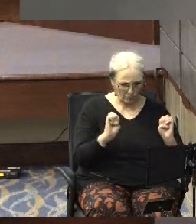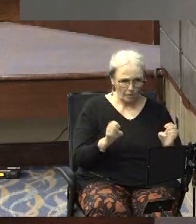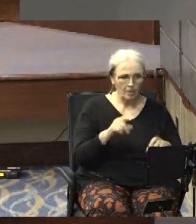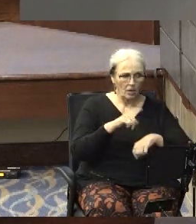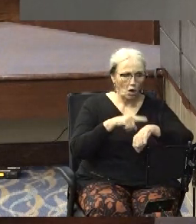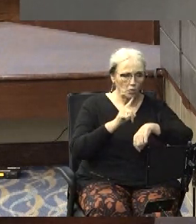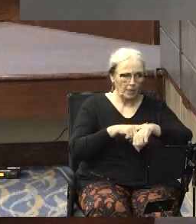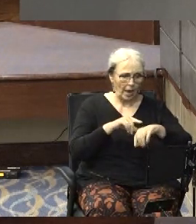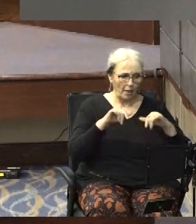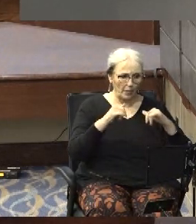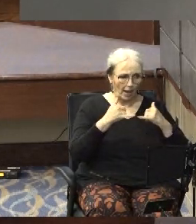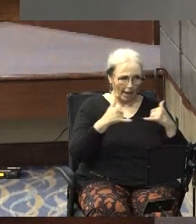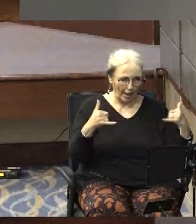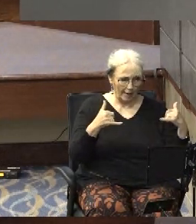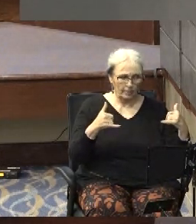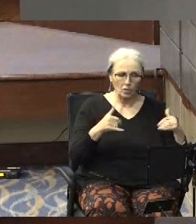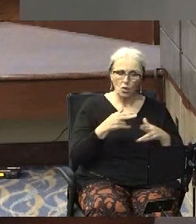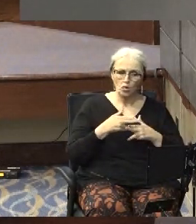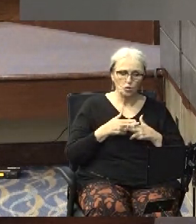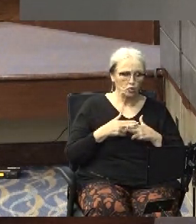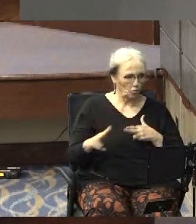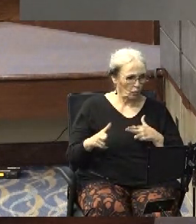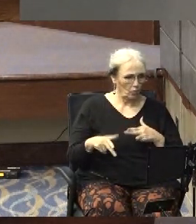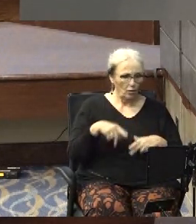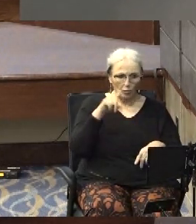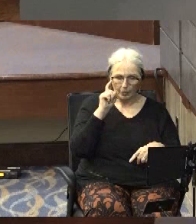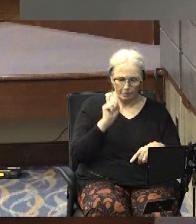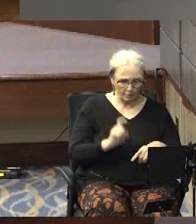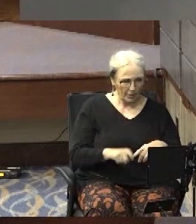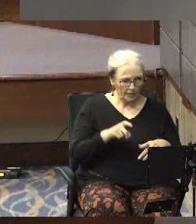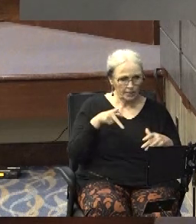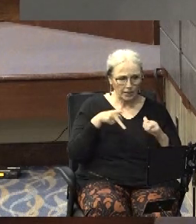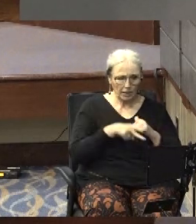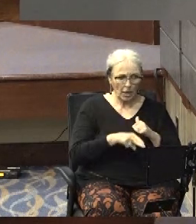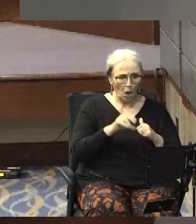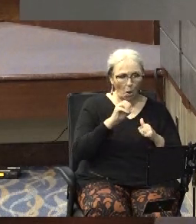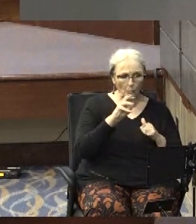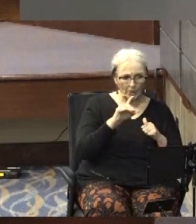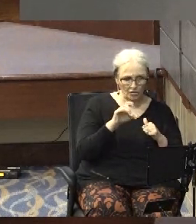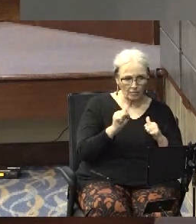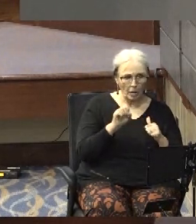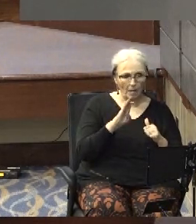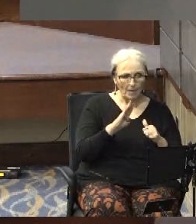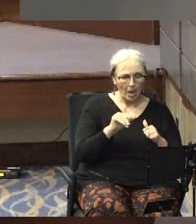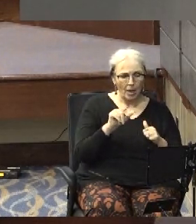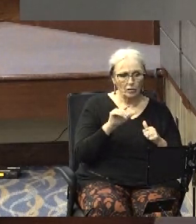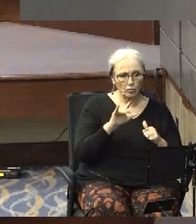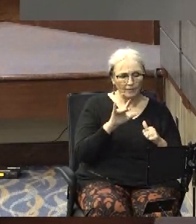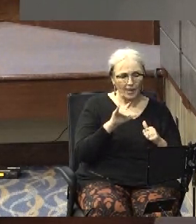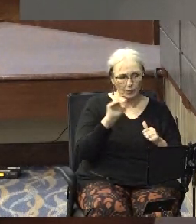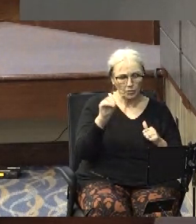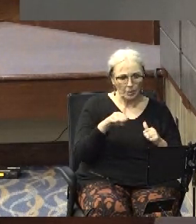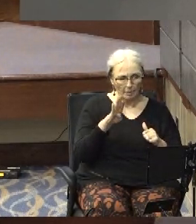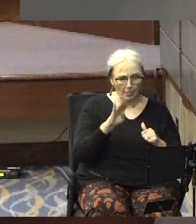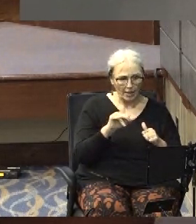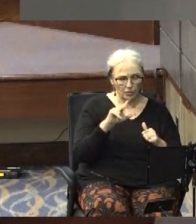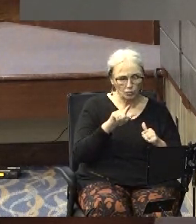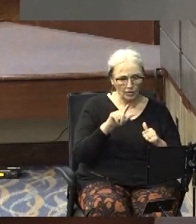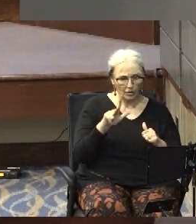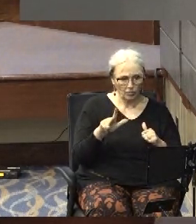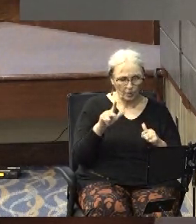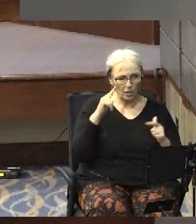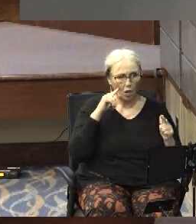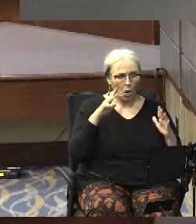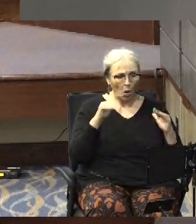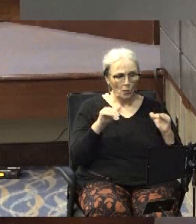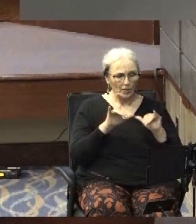very short. We must cut emissions 45% by 2030 if we hope to stay within the